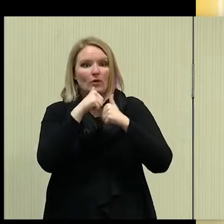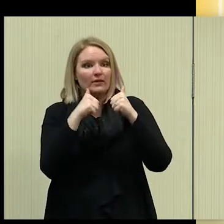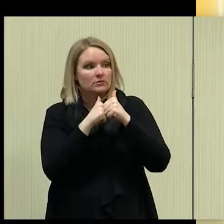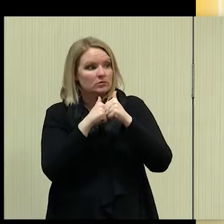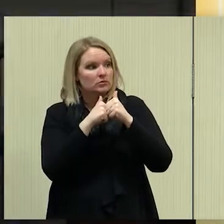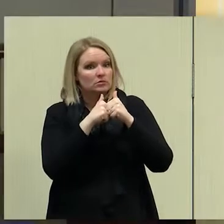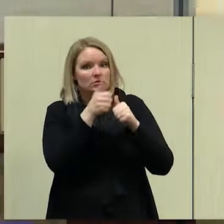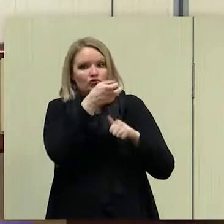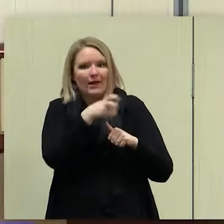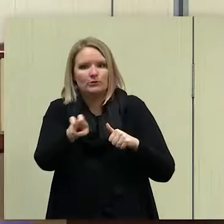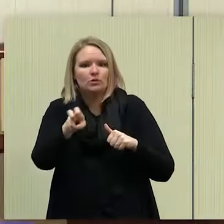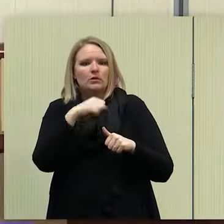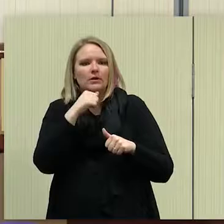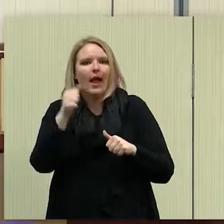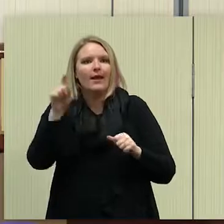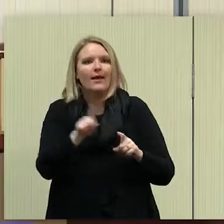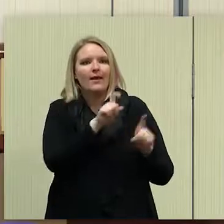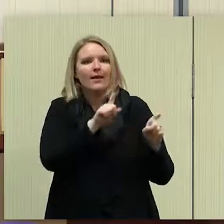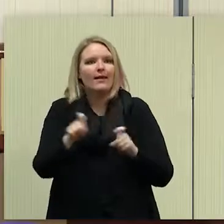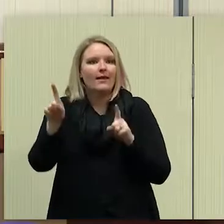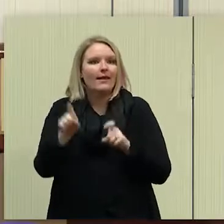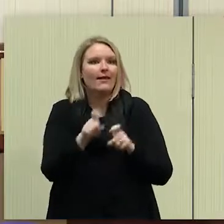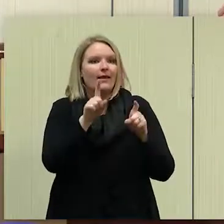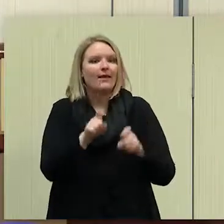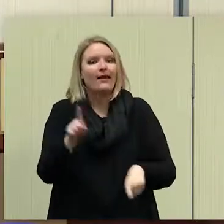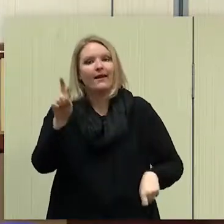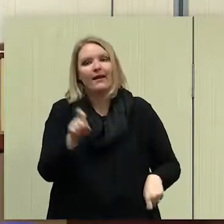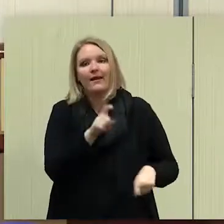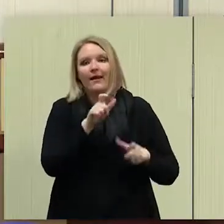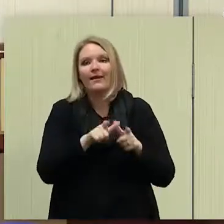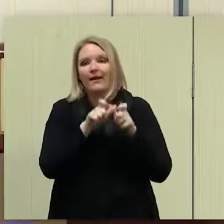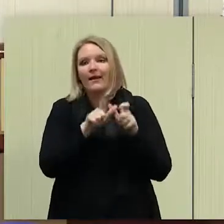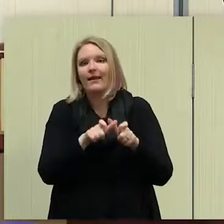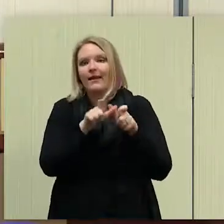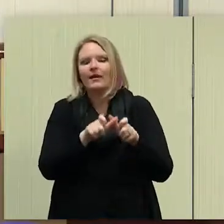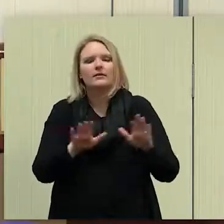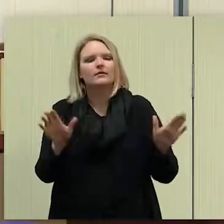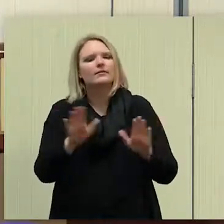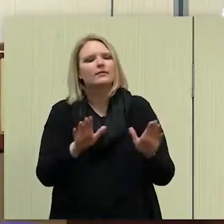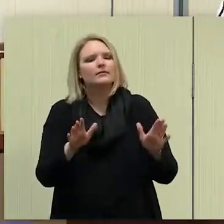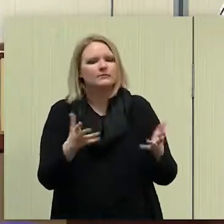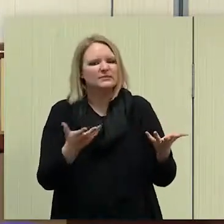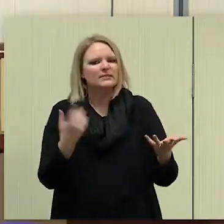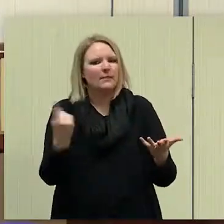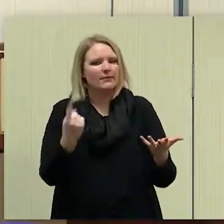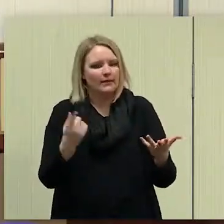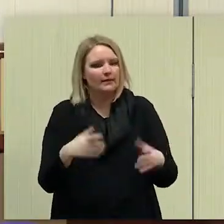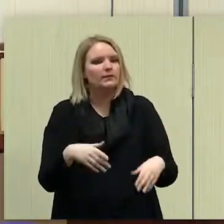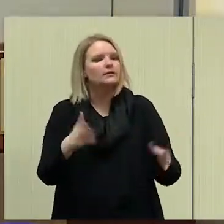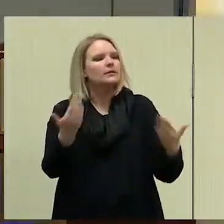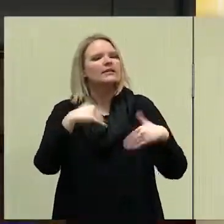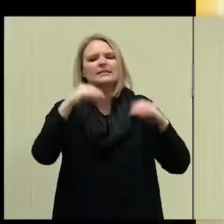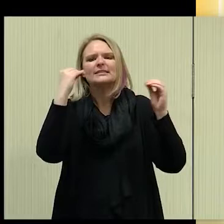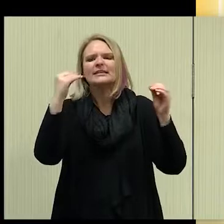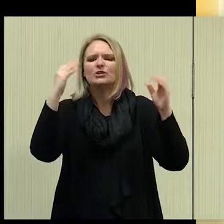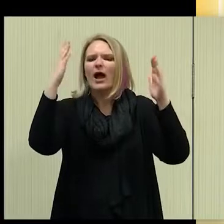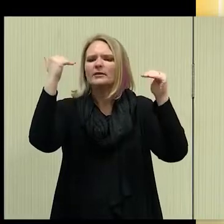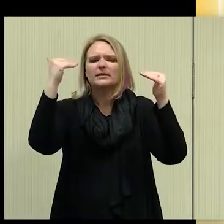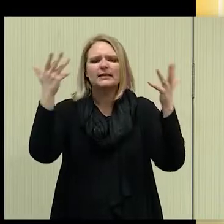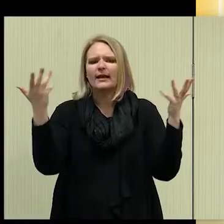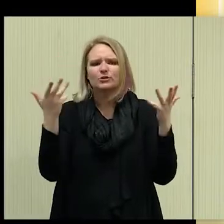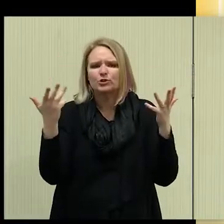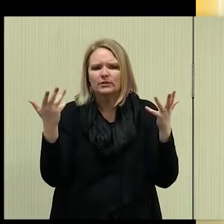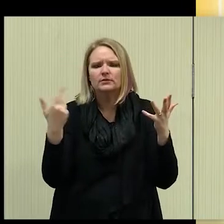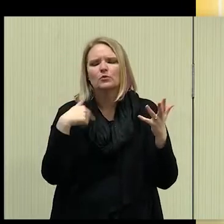so having children walking down the hall, hopping or skipping or doing something if possible. Teaching what the expectations are, and we'll